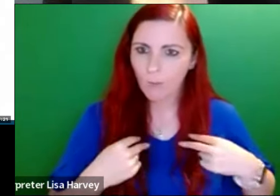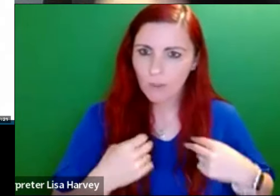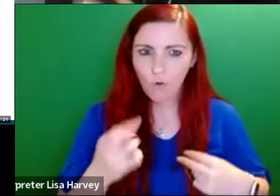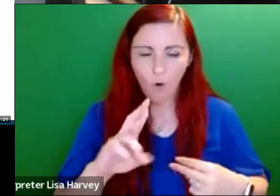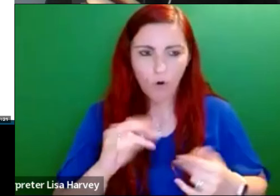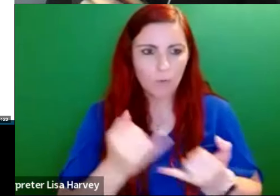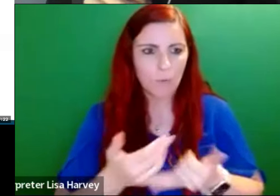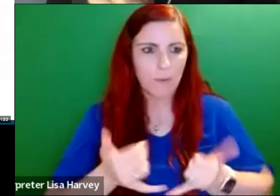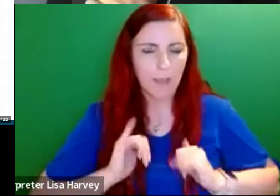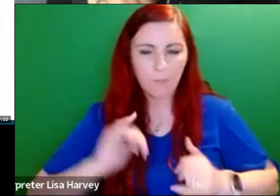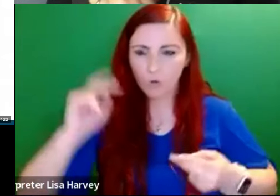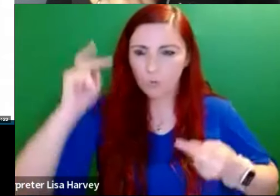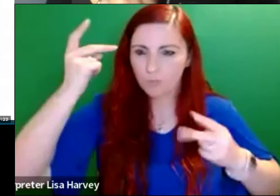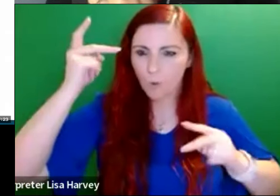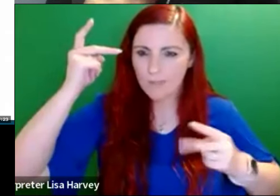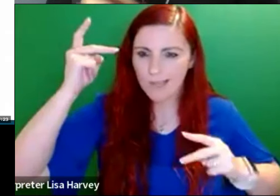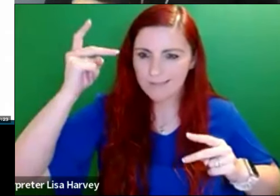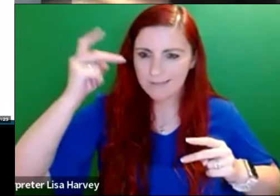languages computationally